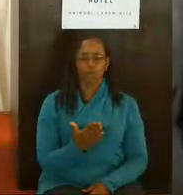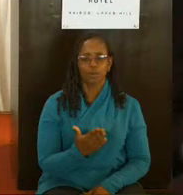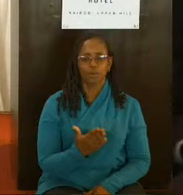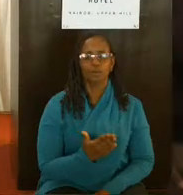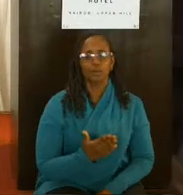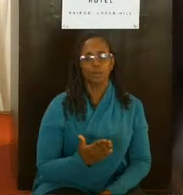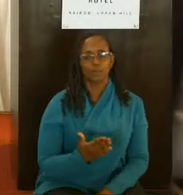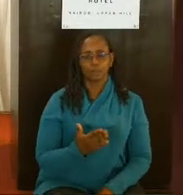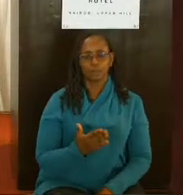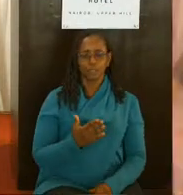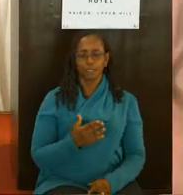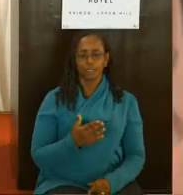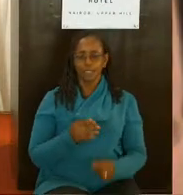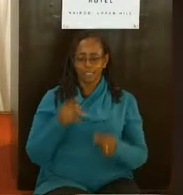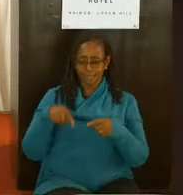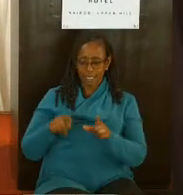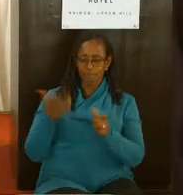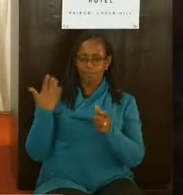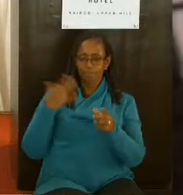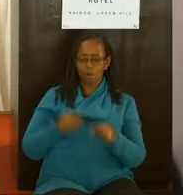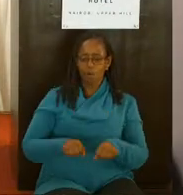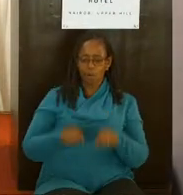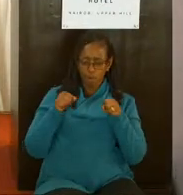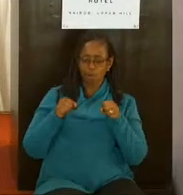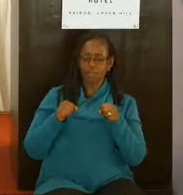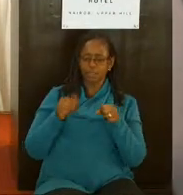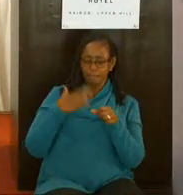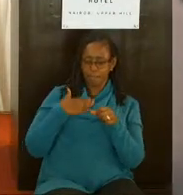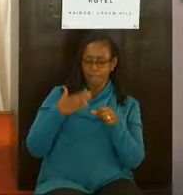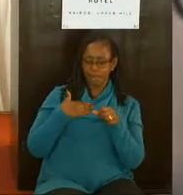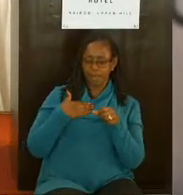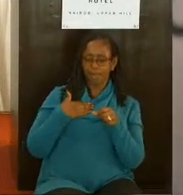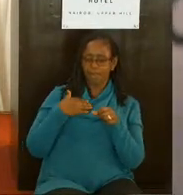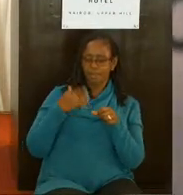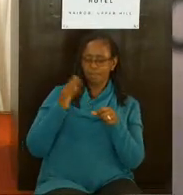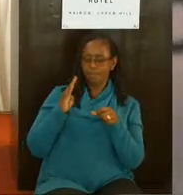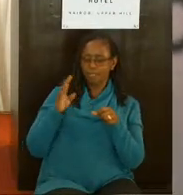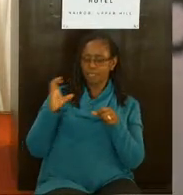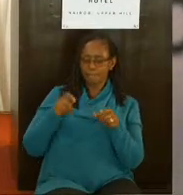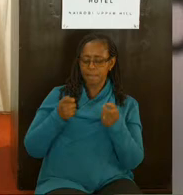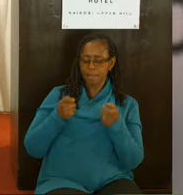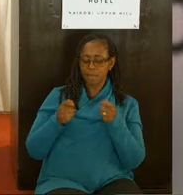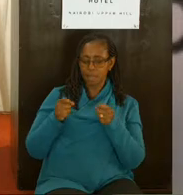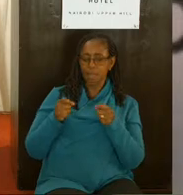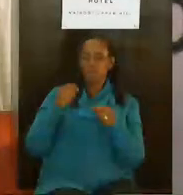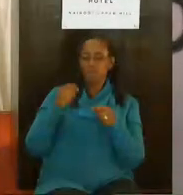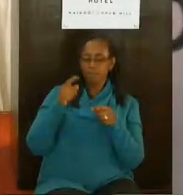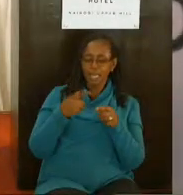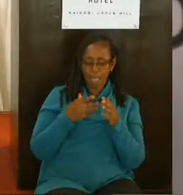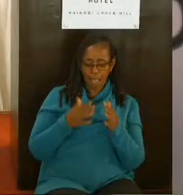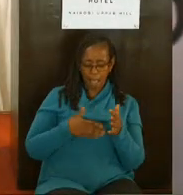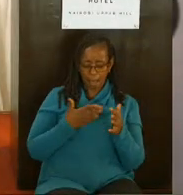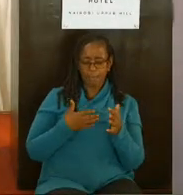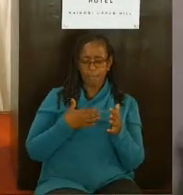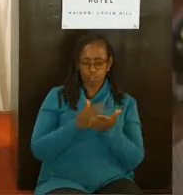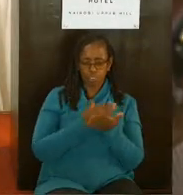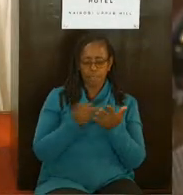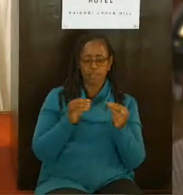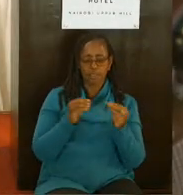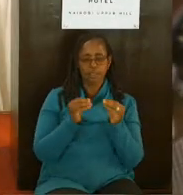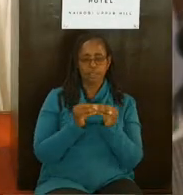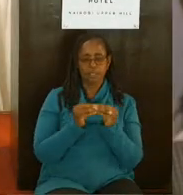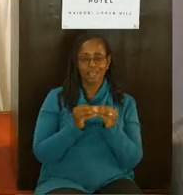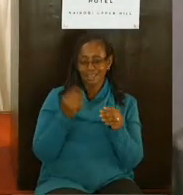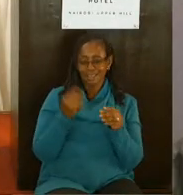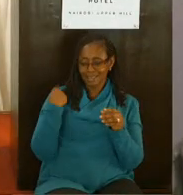think Sheila is being very modest she was my boss at the BBC Media action so well I'm very happy to be sharing this panel with her and yesterday while